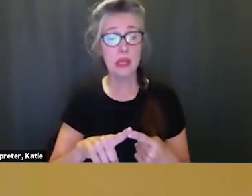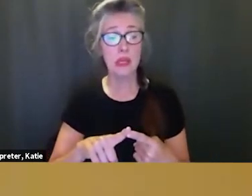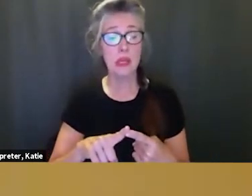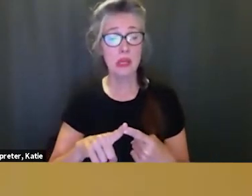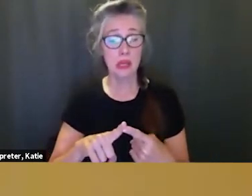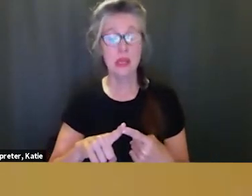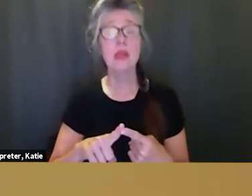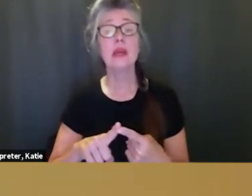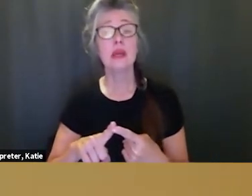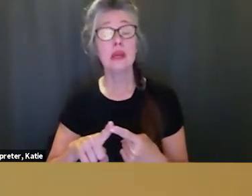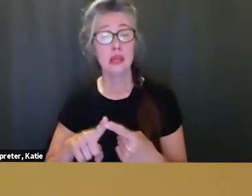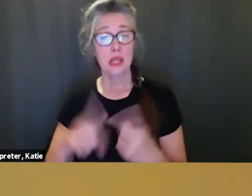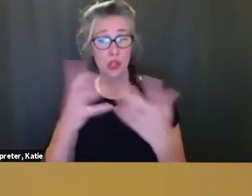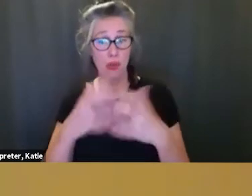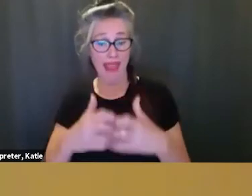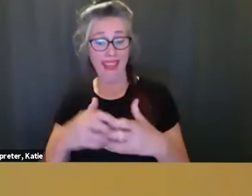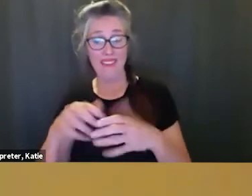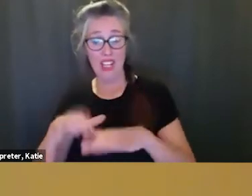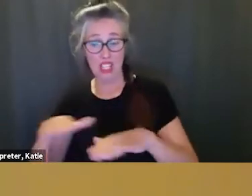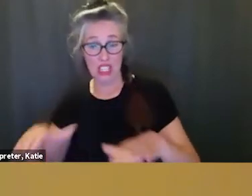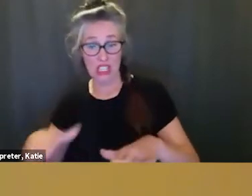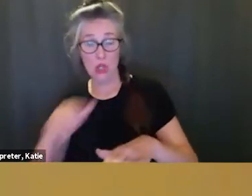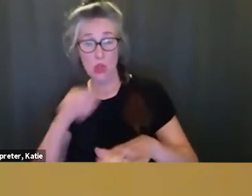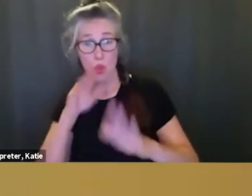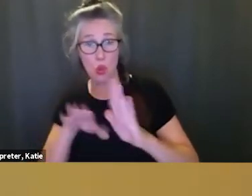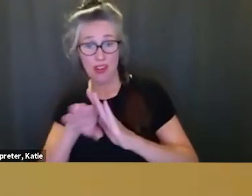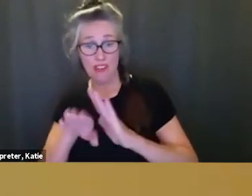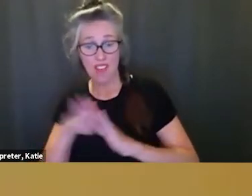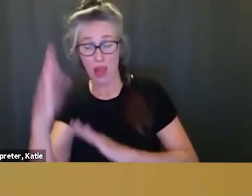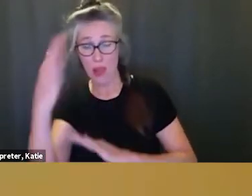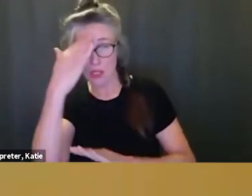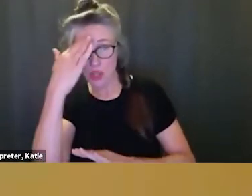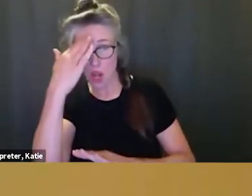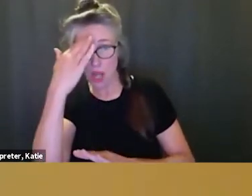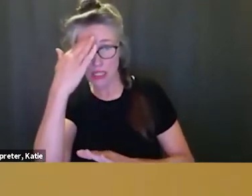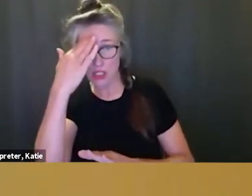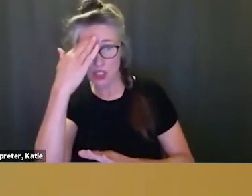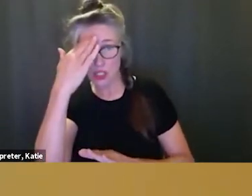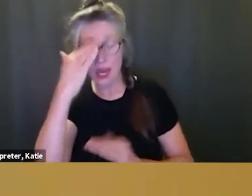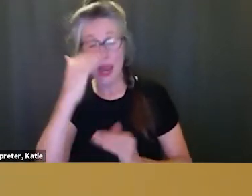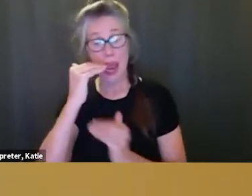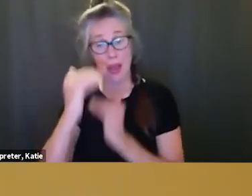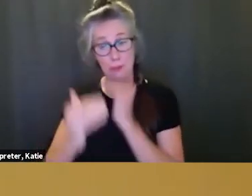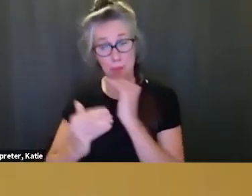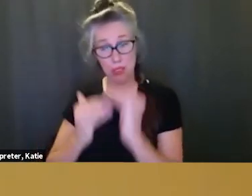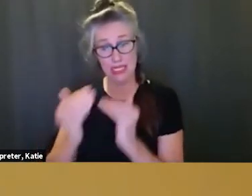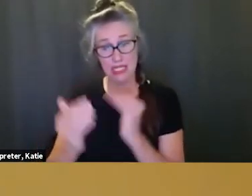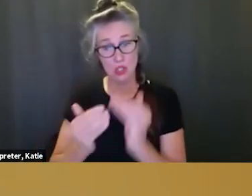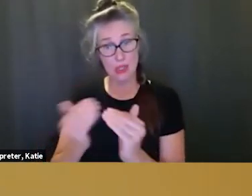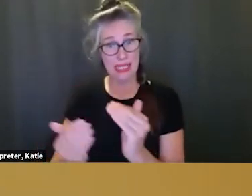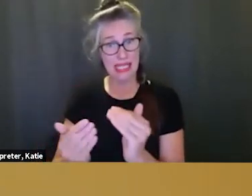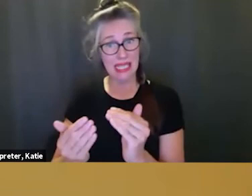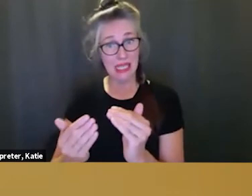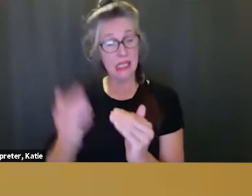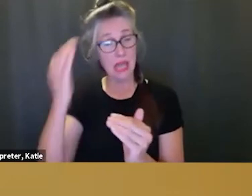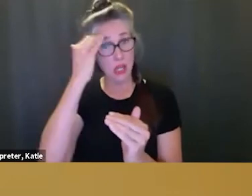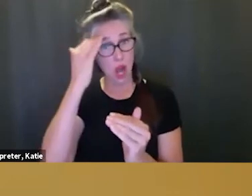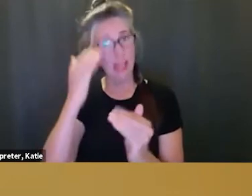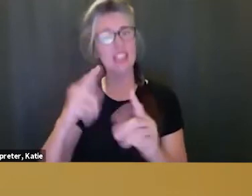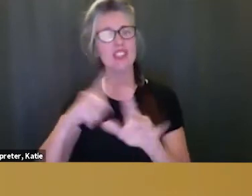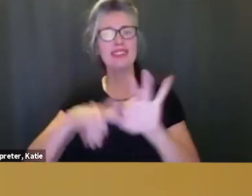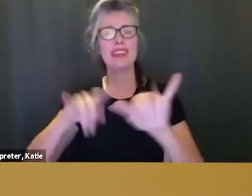what you have is you have kids who are developing knowledge and procedural skill, but with understanding. That's what we